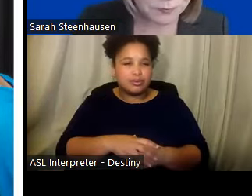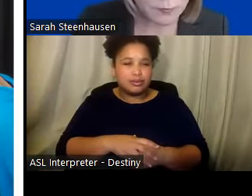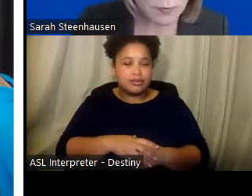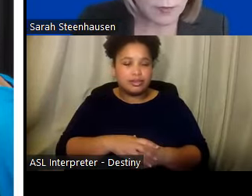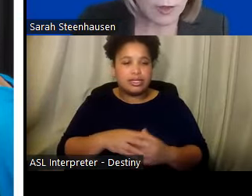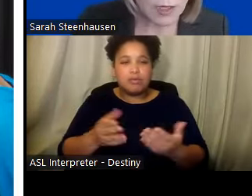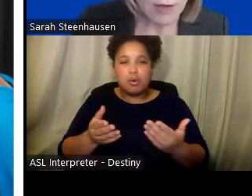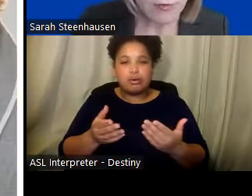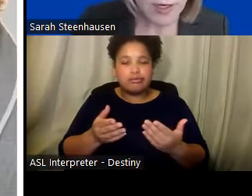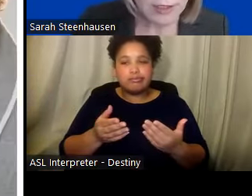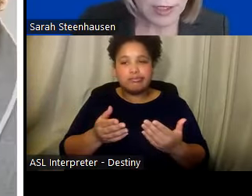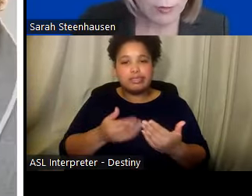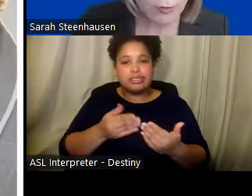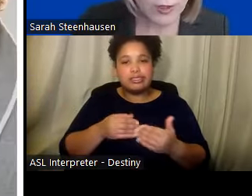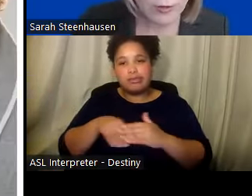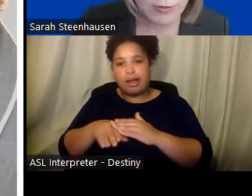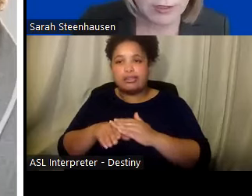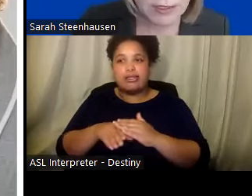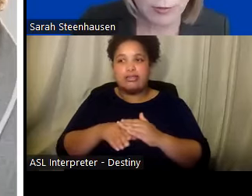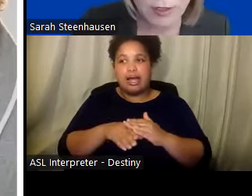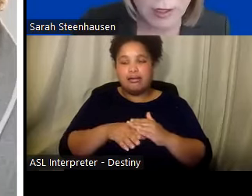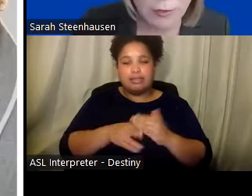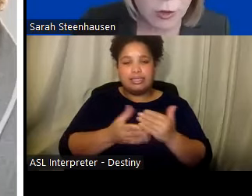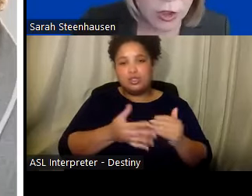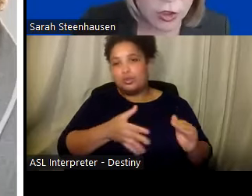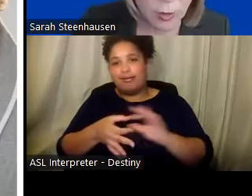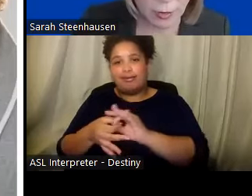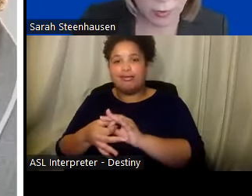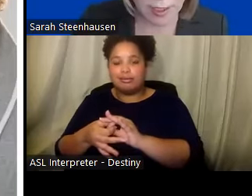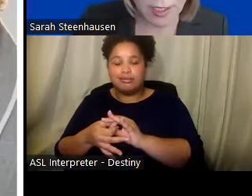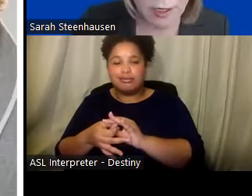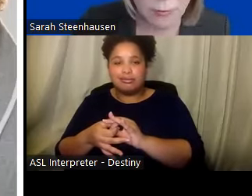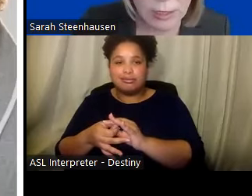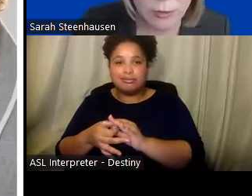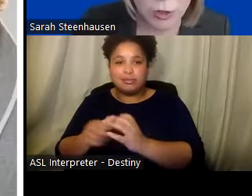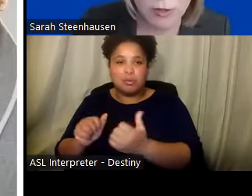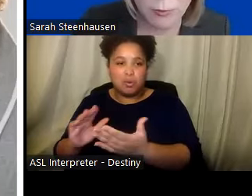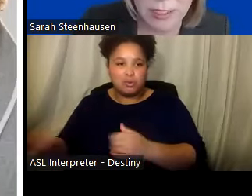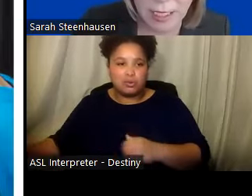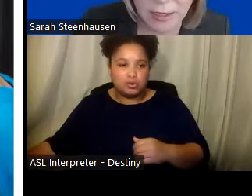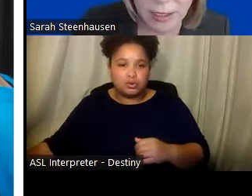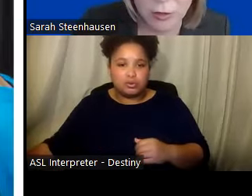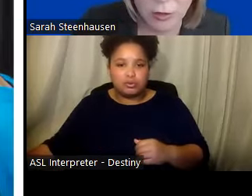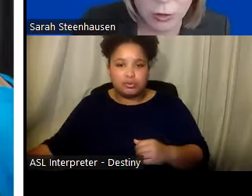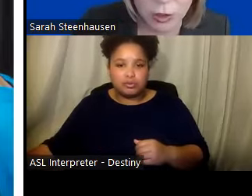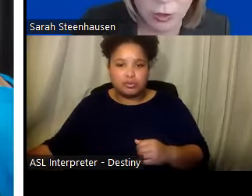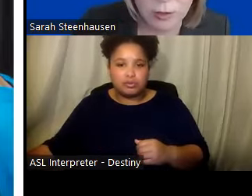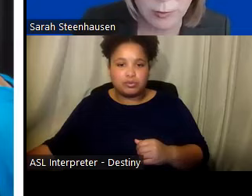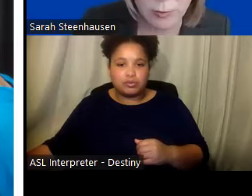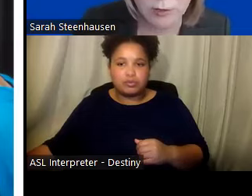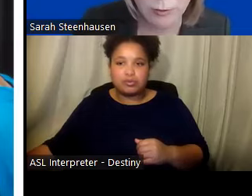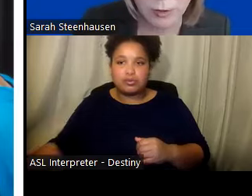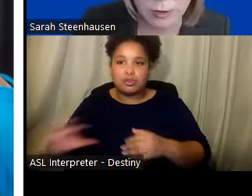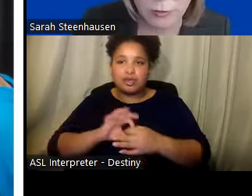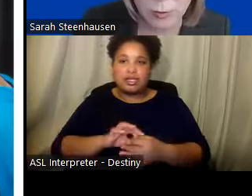fashion. Finally, we are really pleased to be, if you could just go back one slide, in terms of protecting older adults and